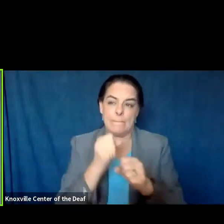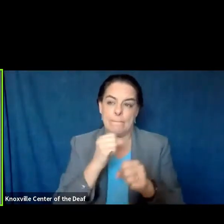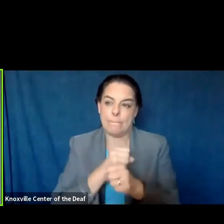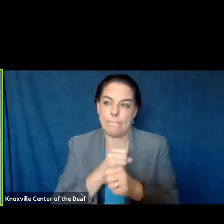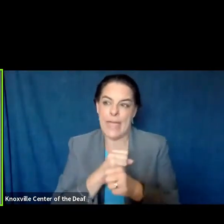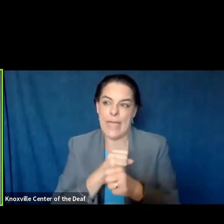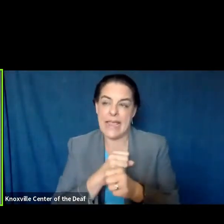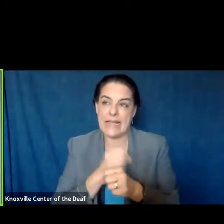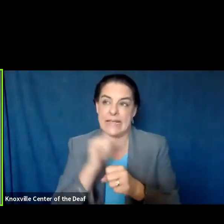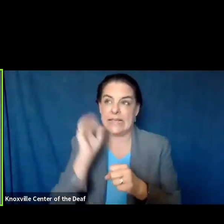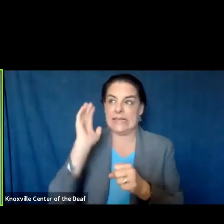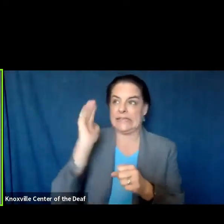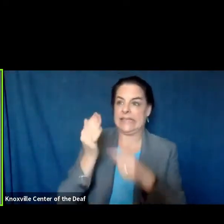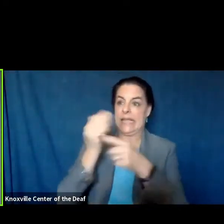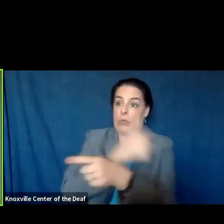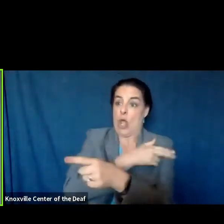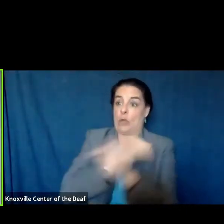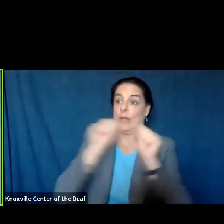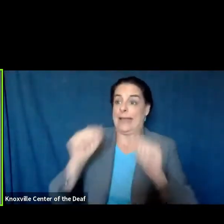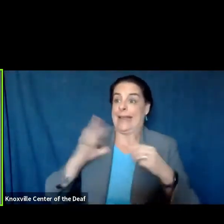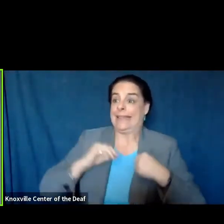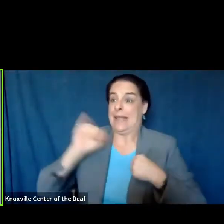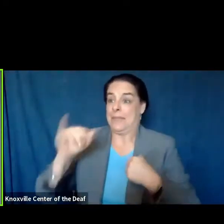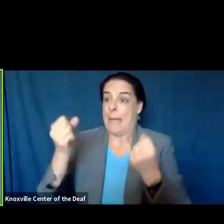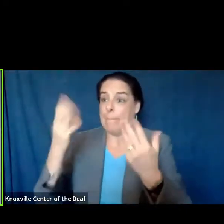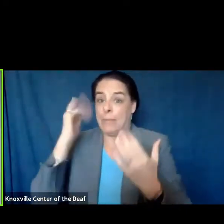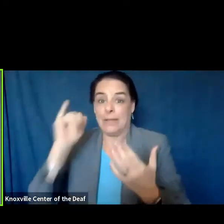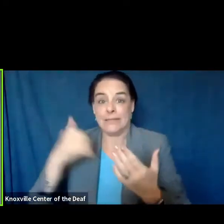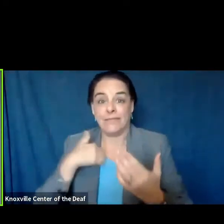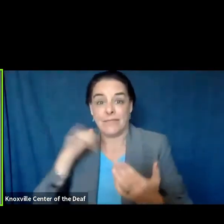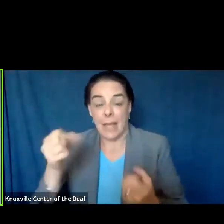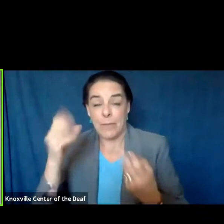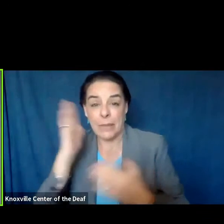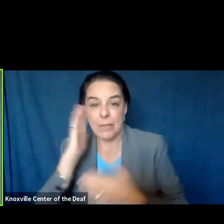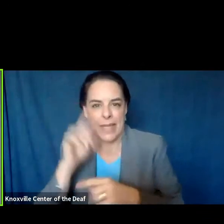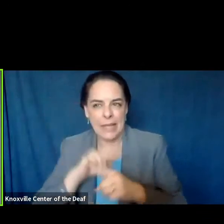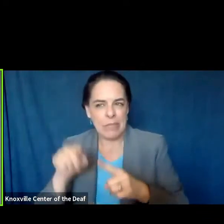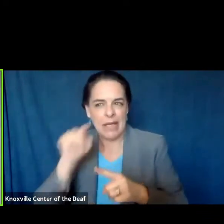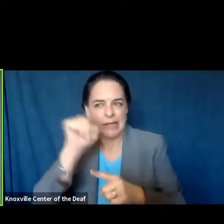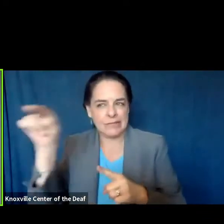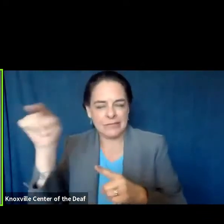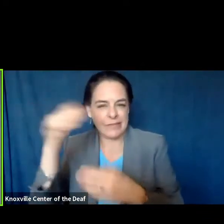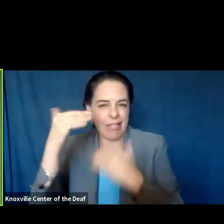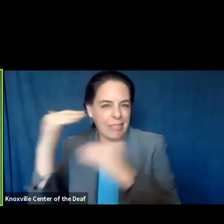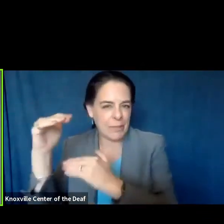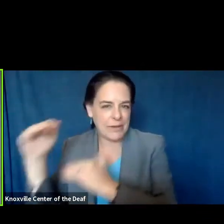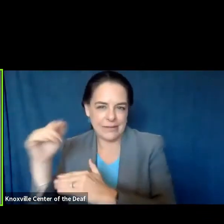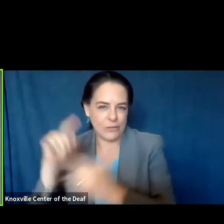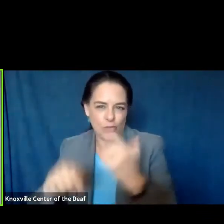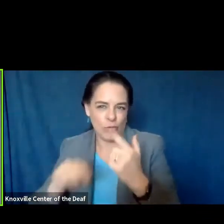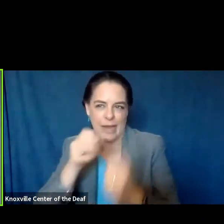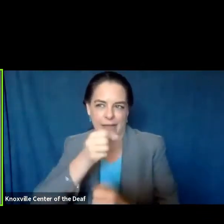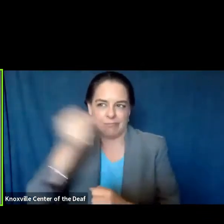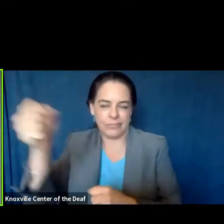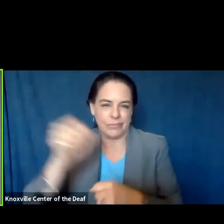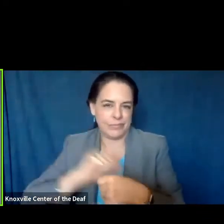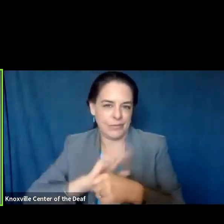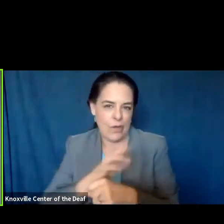hospital's capacity is when you have all of those in the calculation that the folks were looking at, the public's